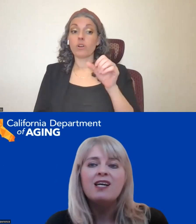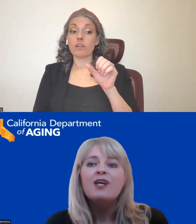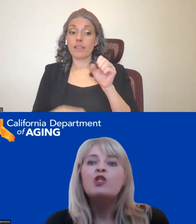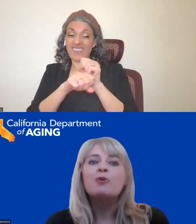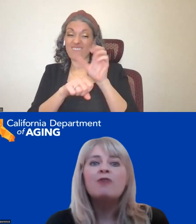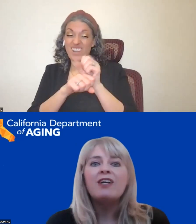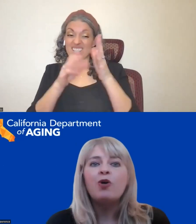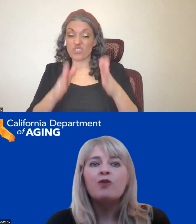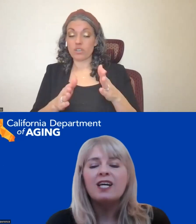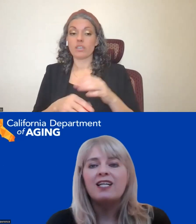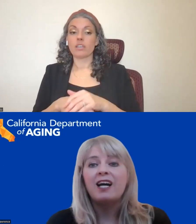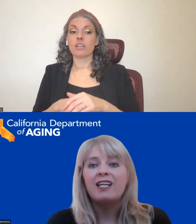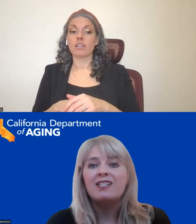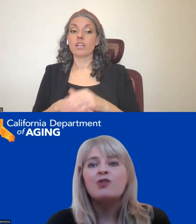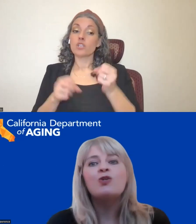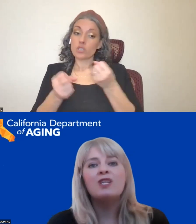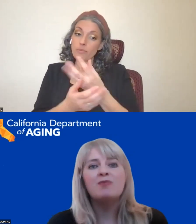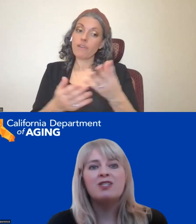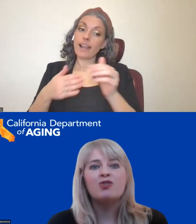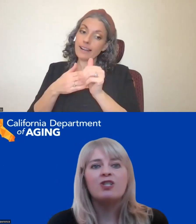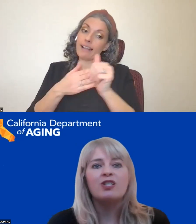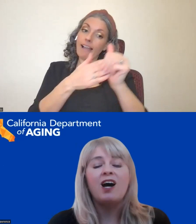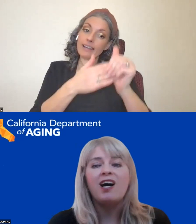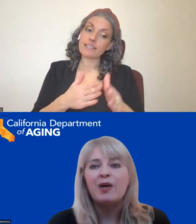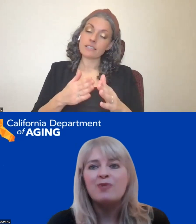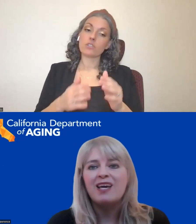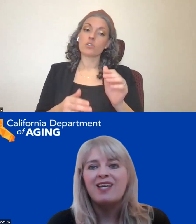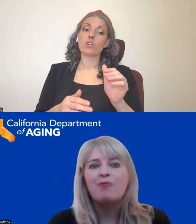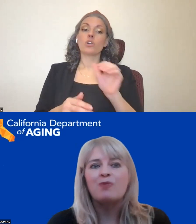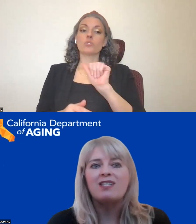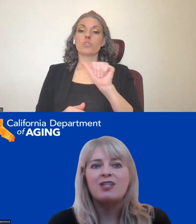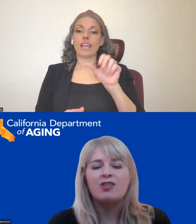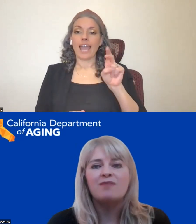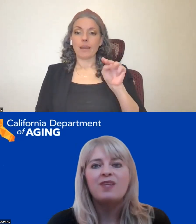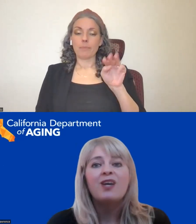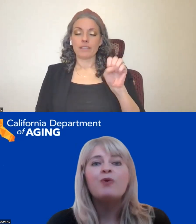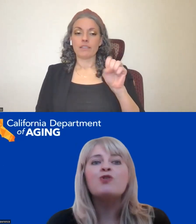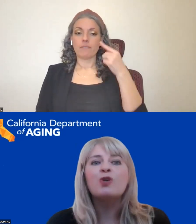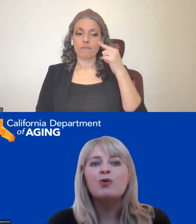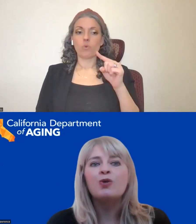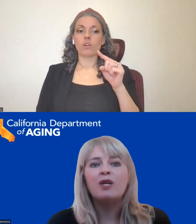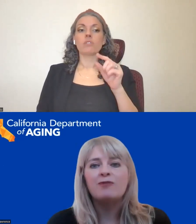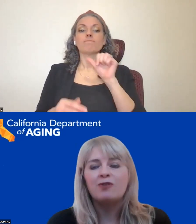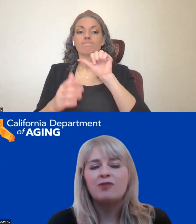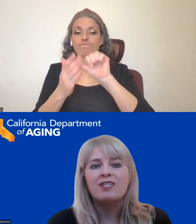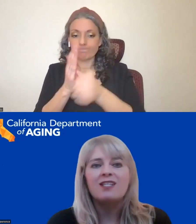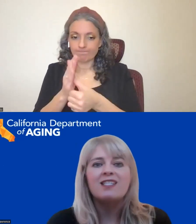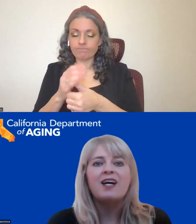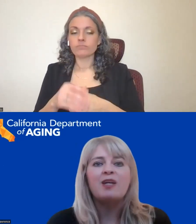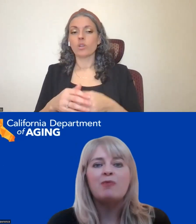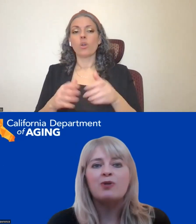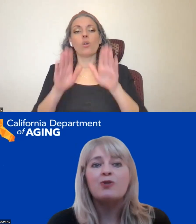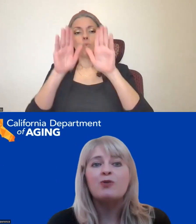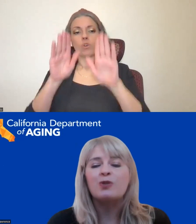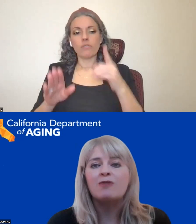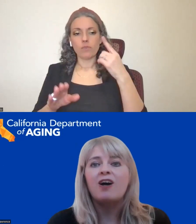body to provide oversight and guidance to the administration on MPA implementation. We are so grateful to these